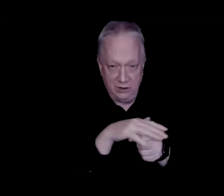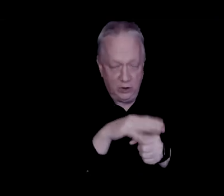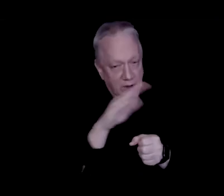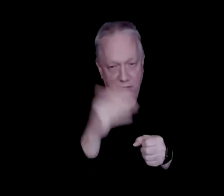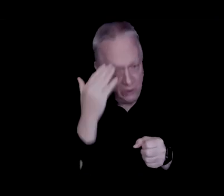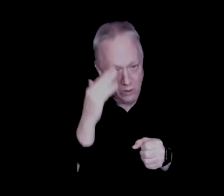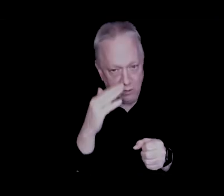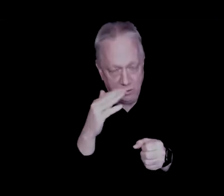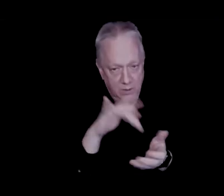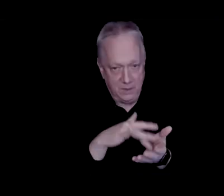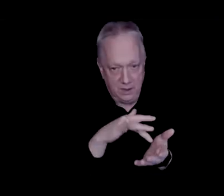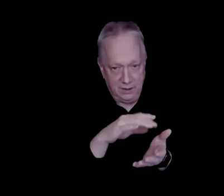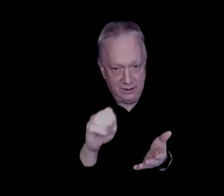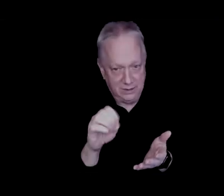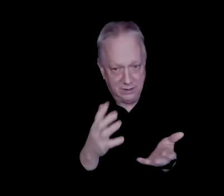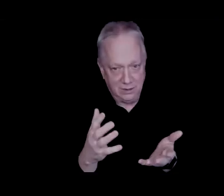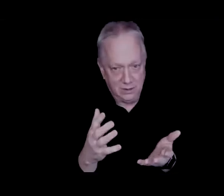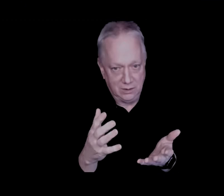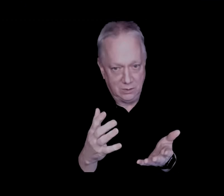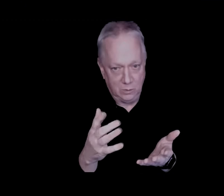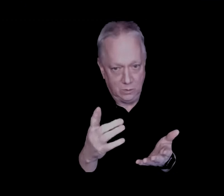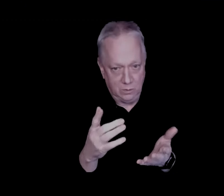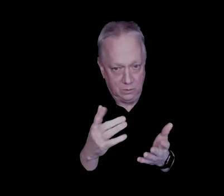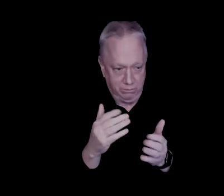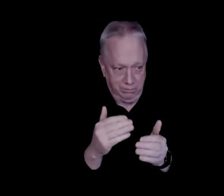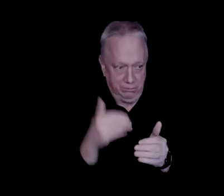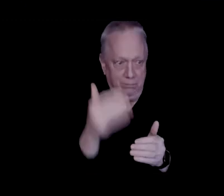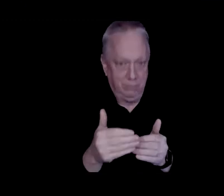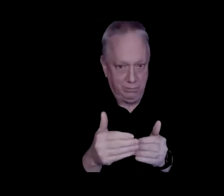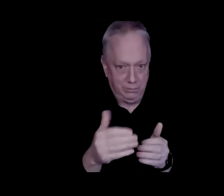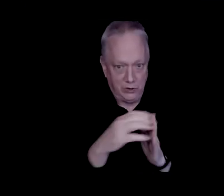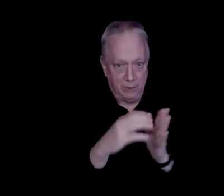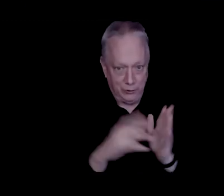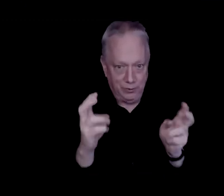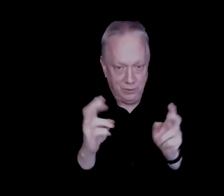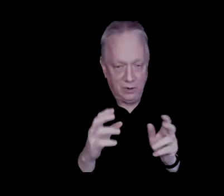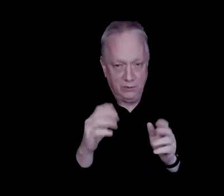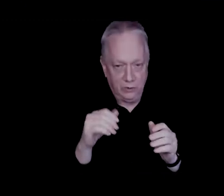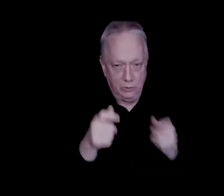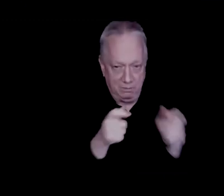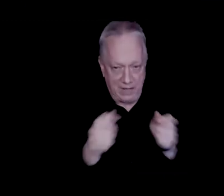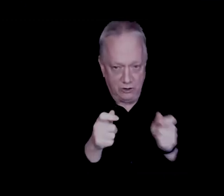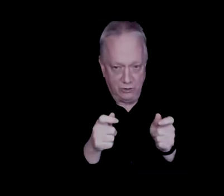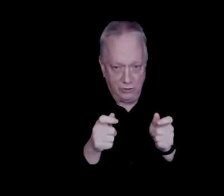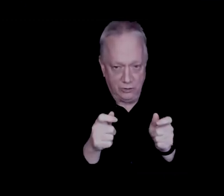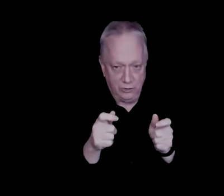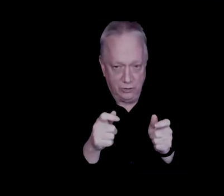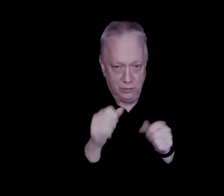what will happen 1 month after. And so you have to manage your project with this. And